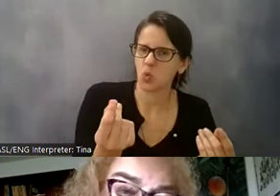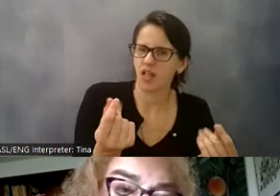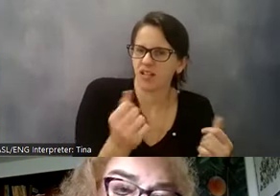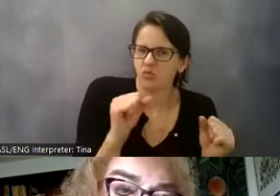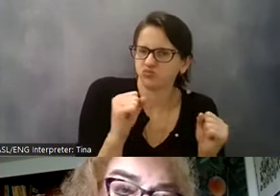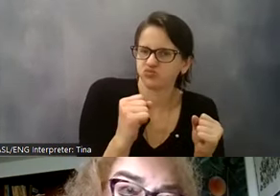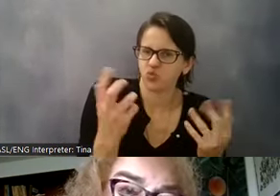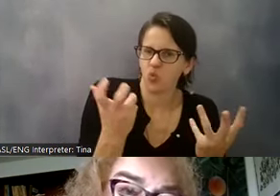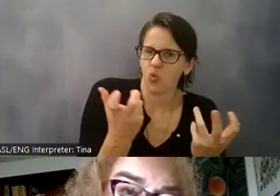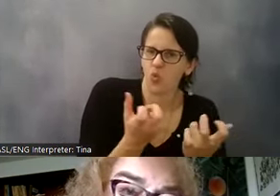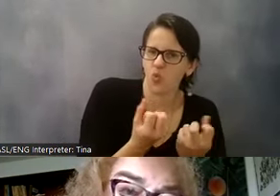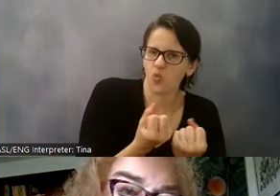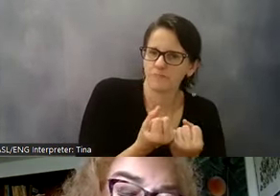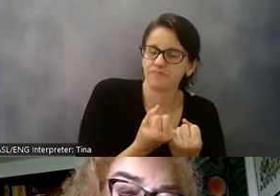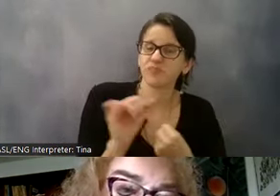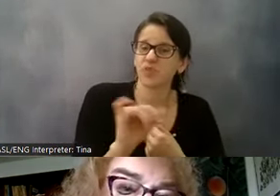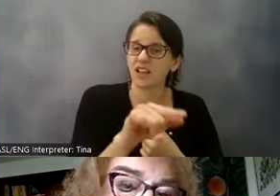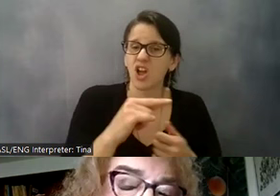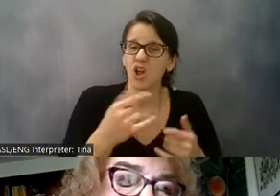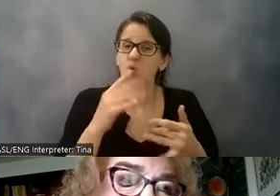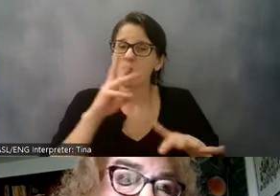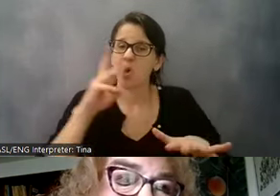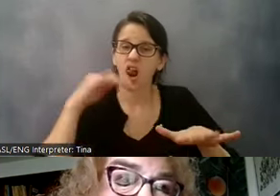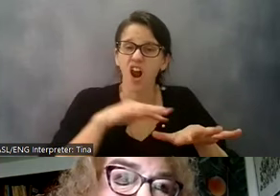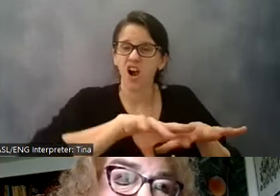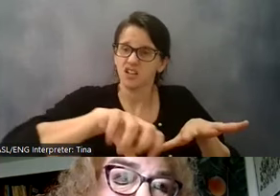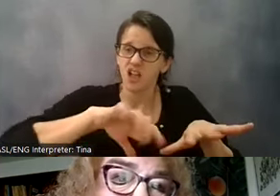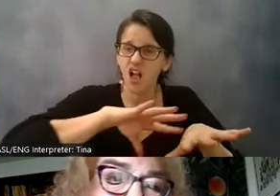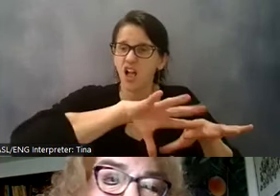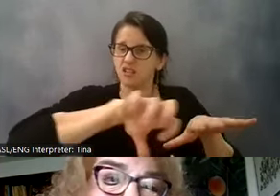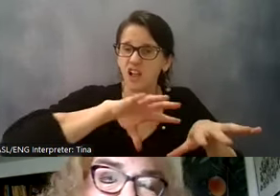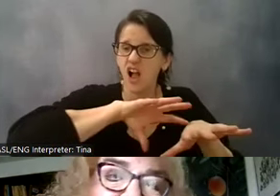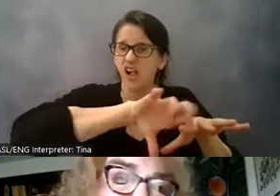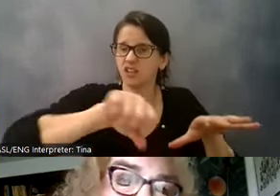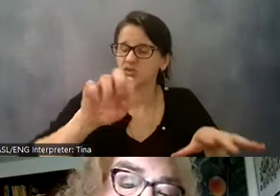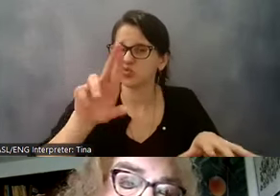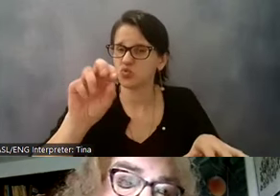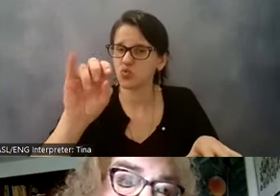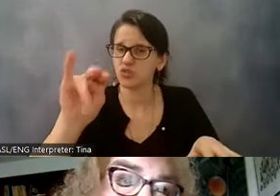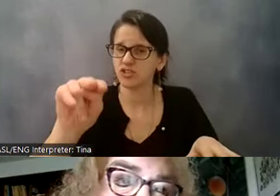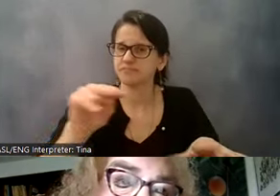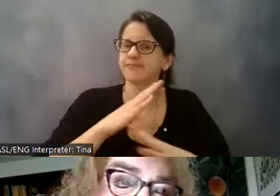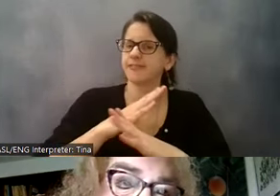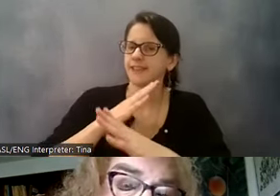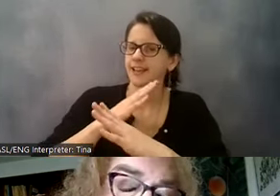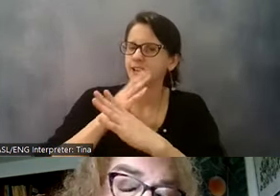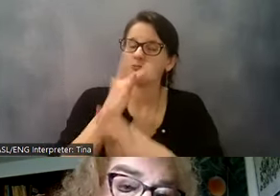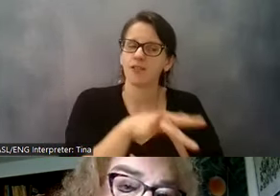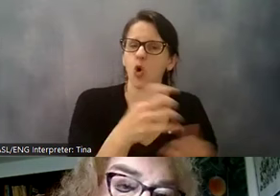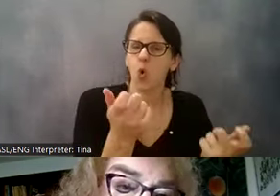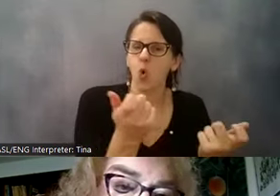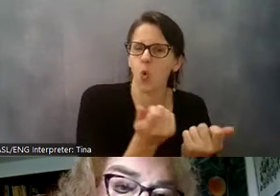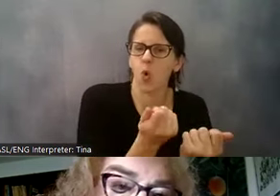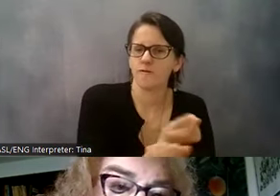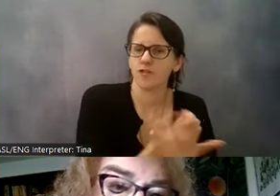it also prevents erosion just because it's holding all this stuff together. It doesn't tend to blow away. It doesn't